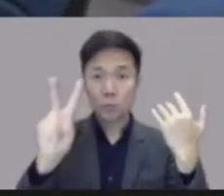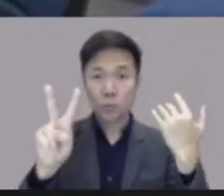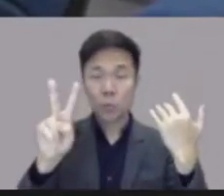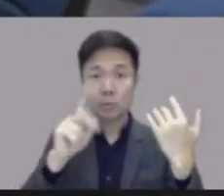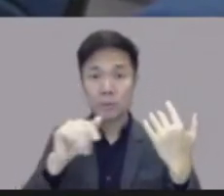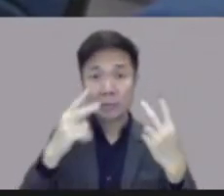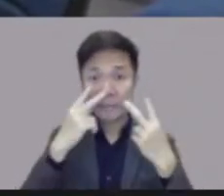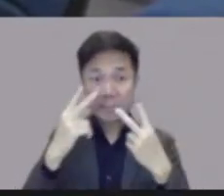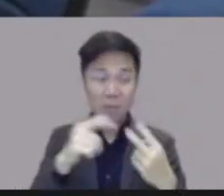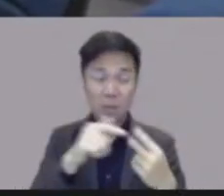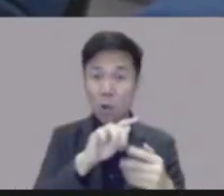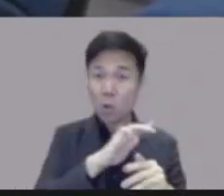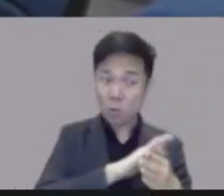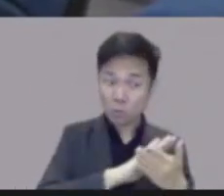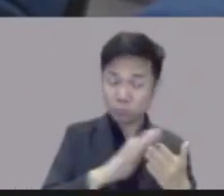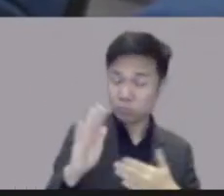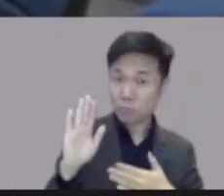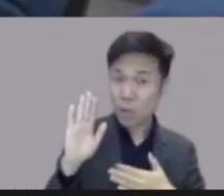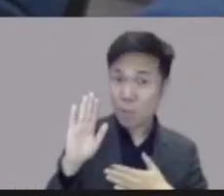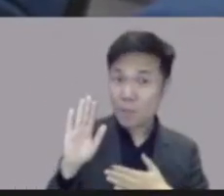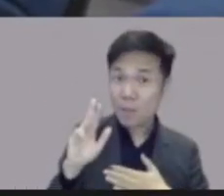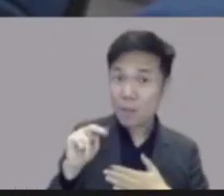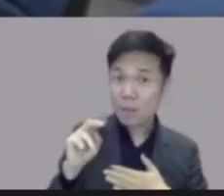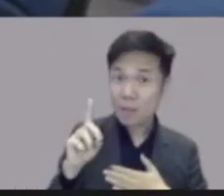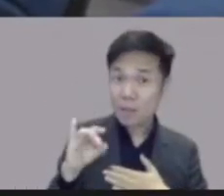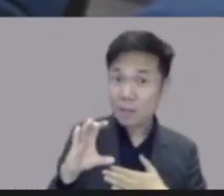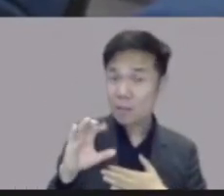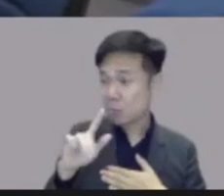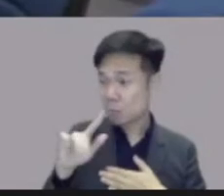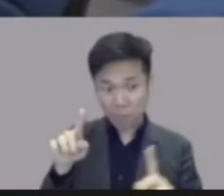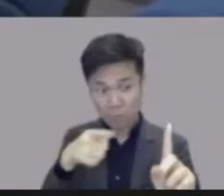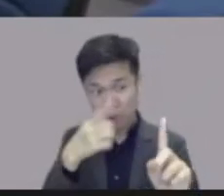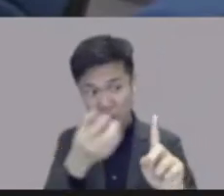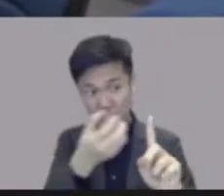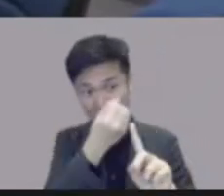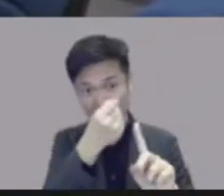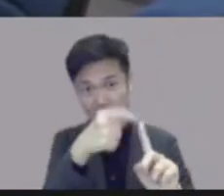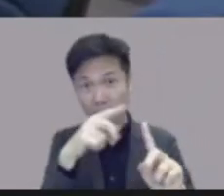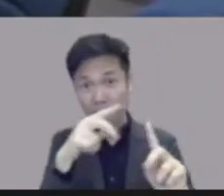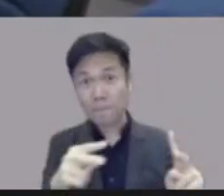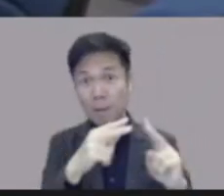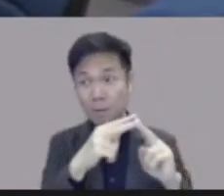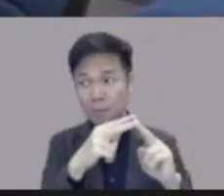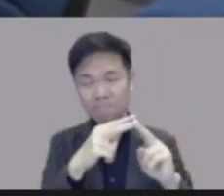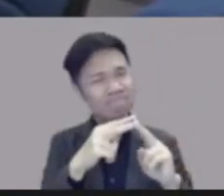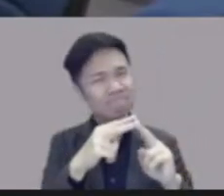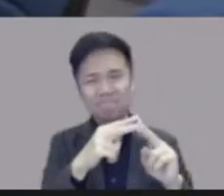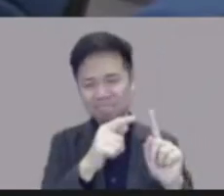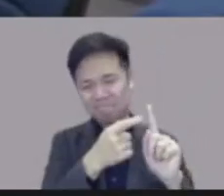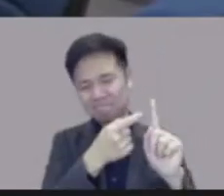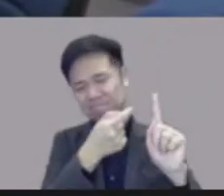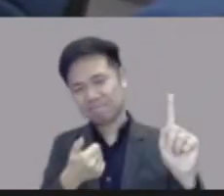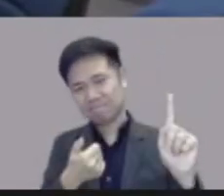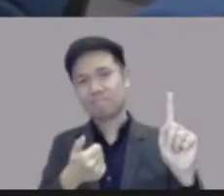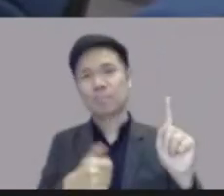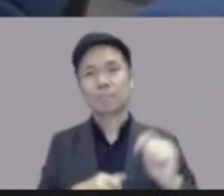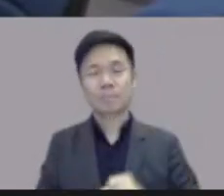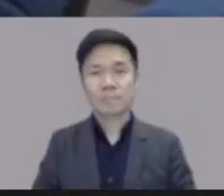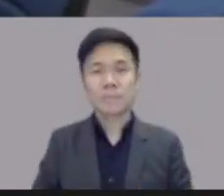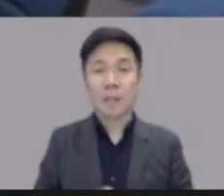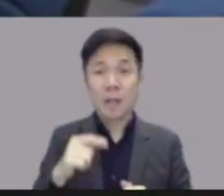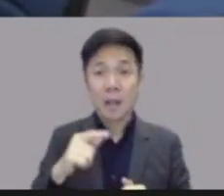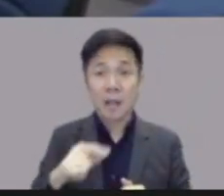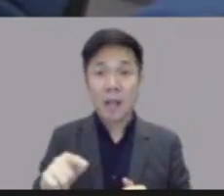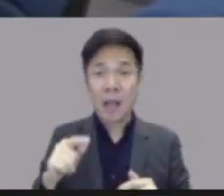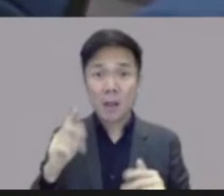short of what is required to reach the Paris agreement targets pertaining to Oceans more must be